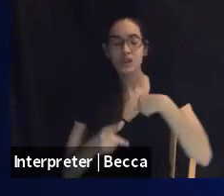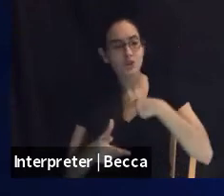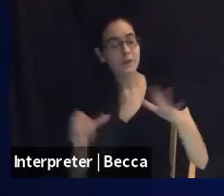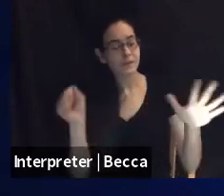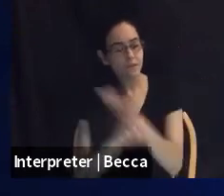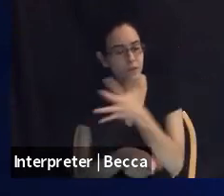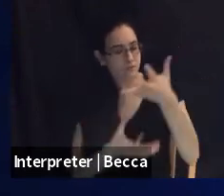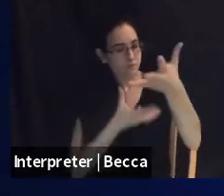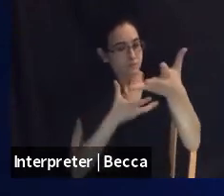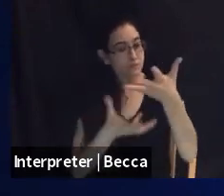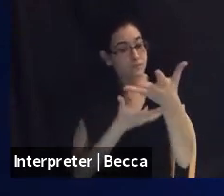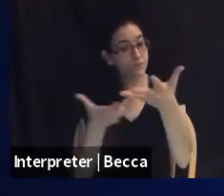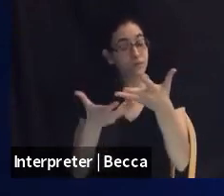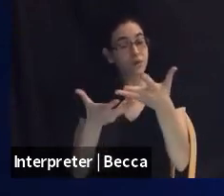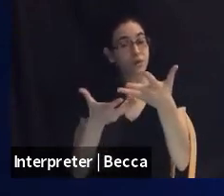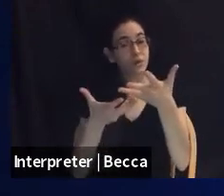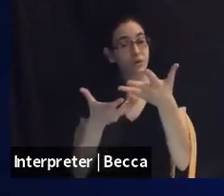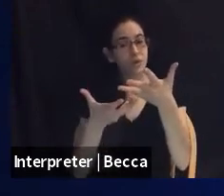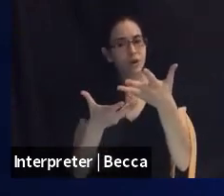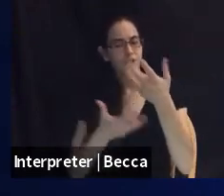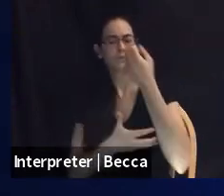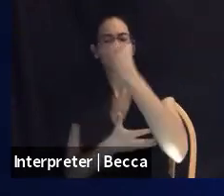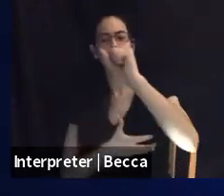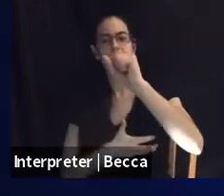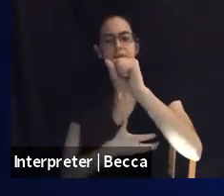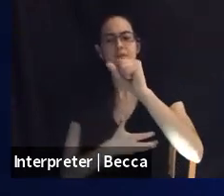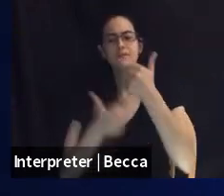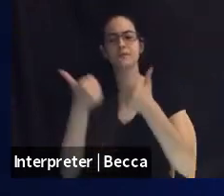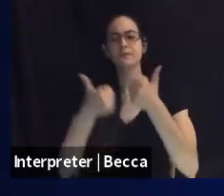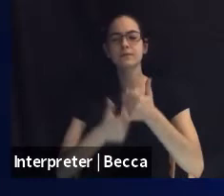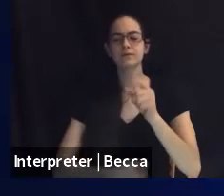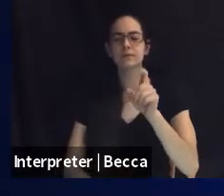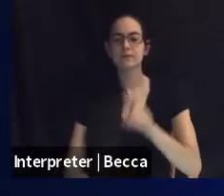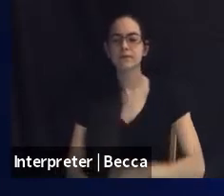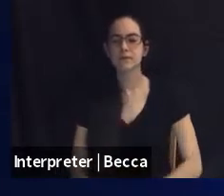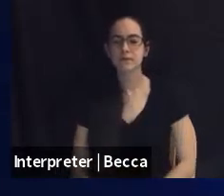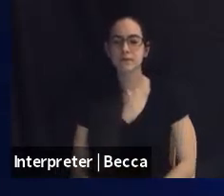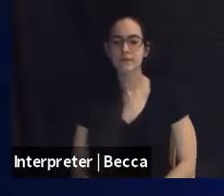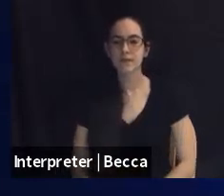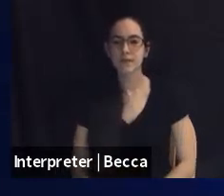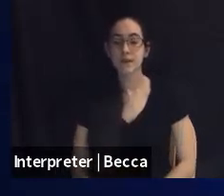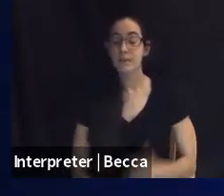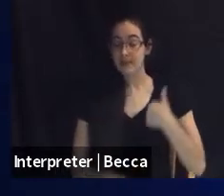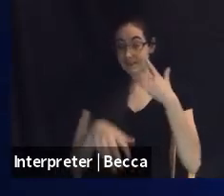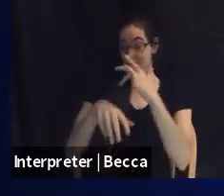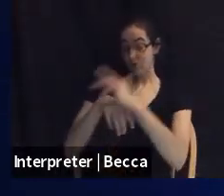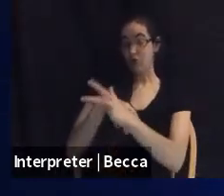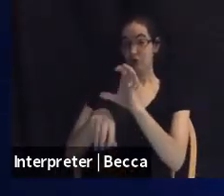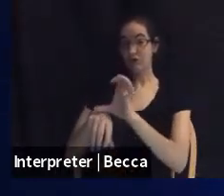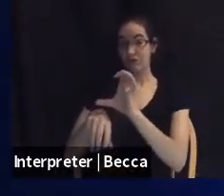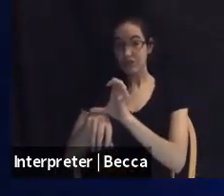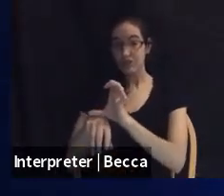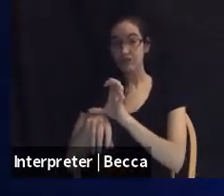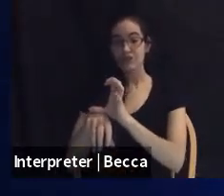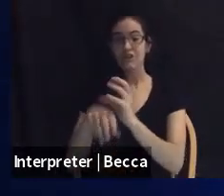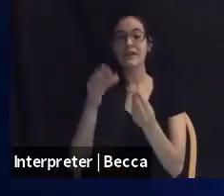them or do we push them away? Because what we're finding in the characteristics of the early church, they grew in favor